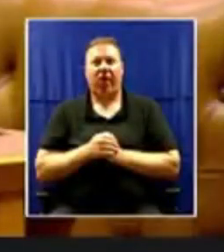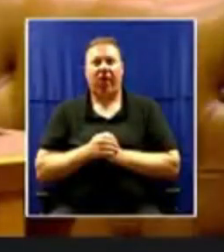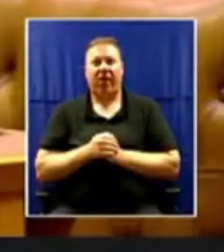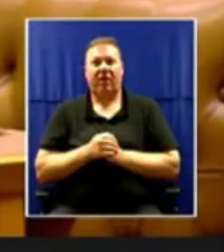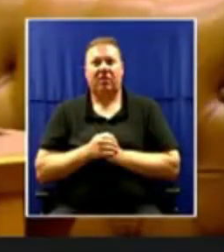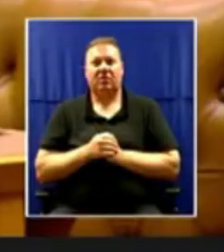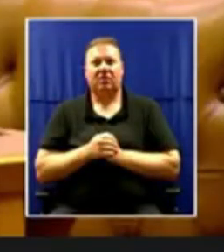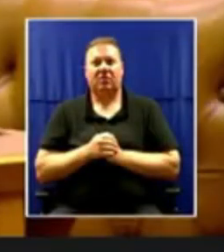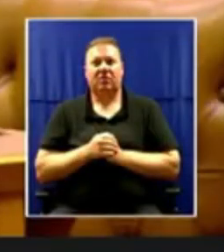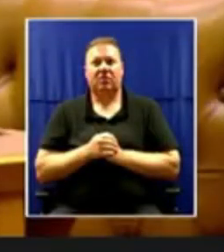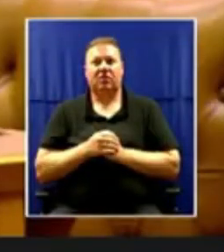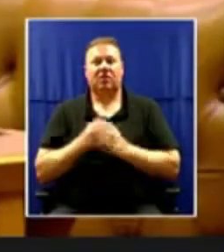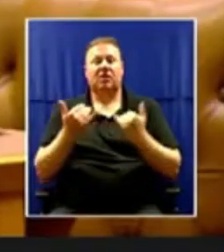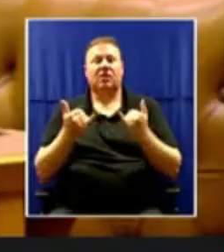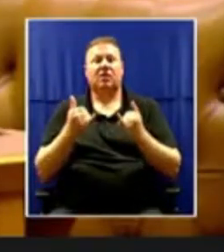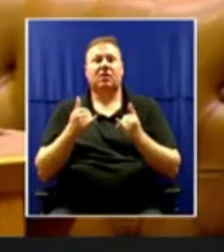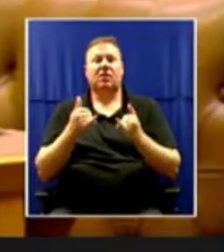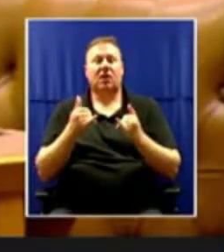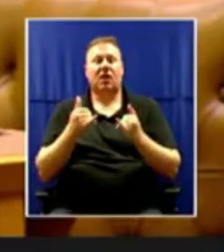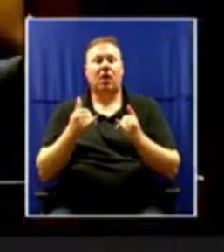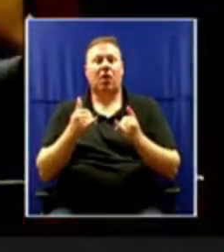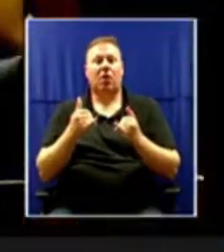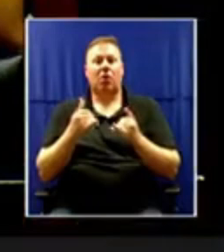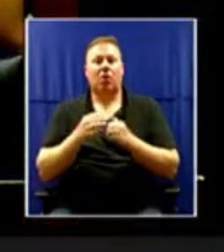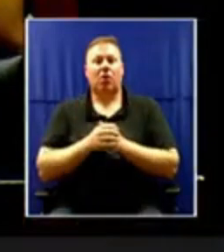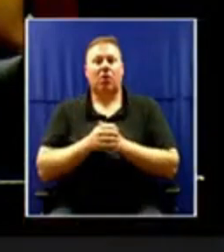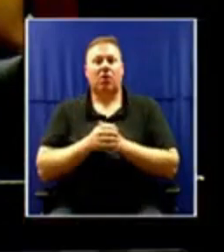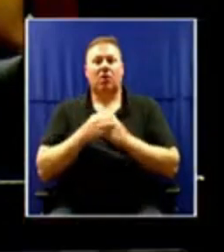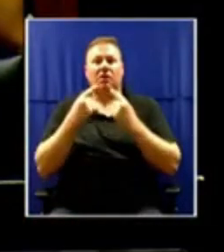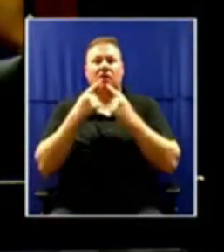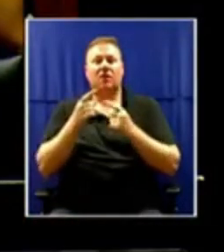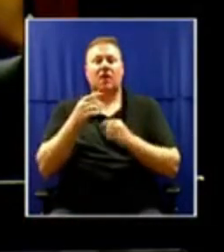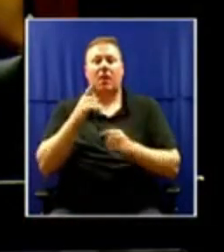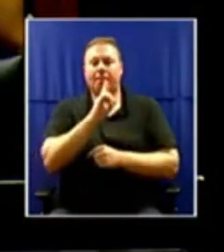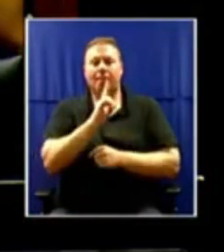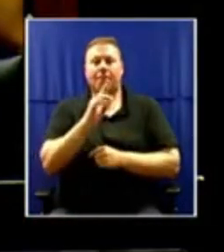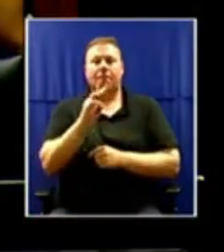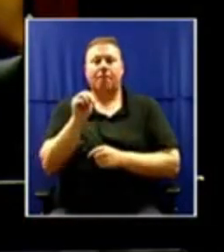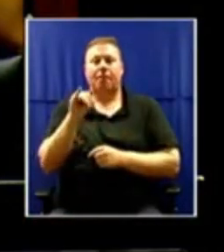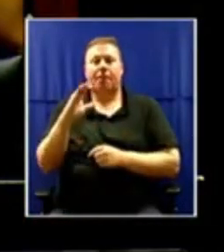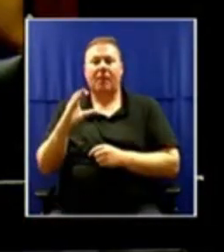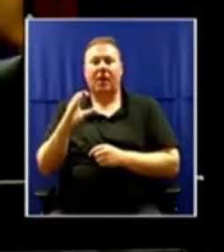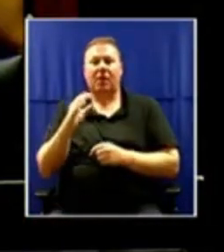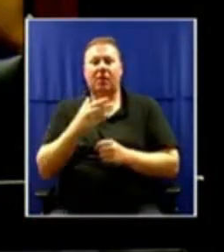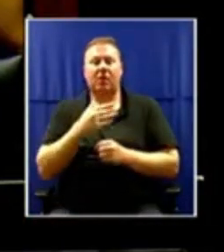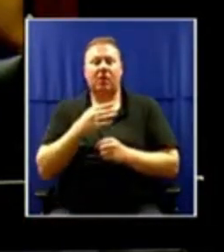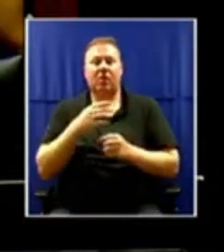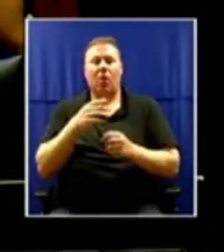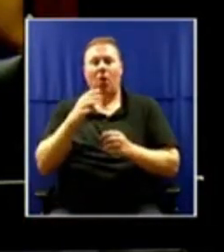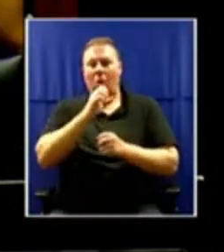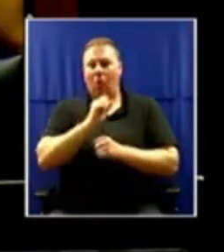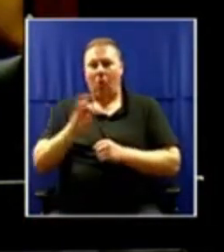I now order that all mics be switched off. Simple. And that Honorable Chabene proceed